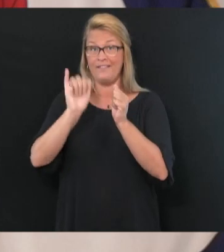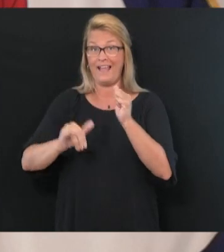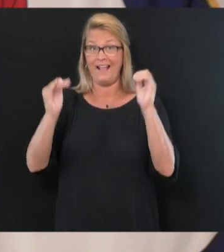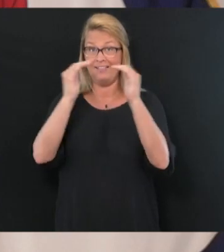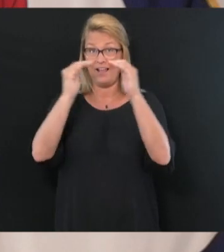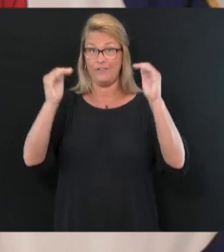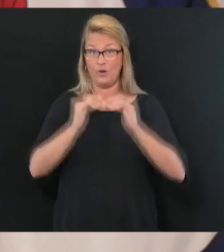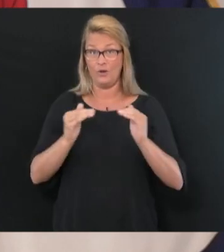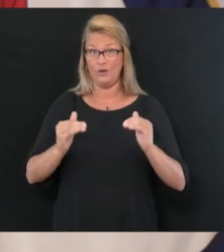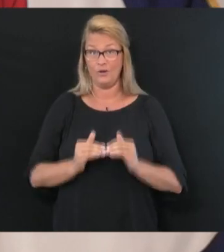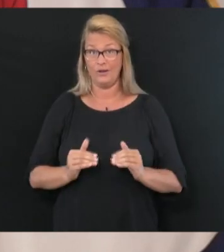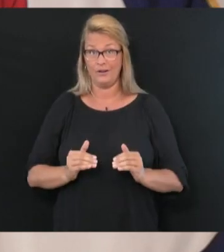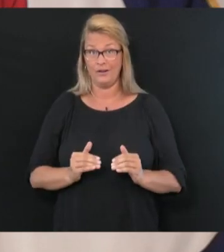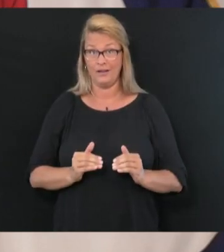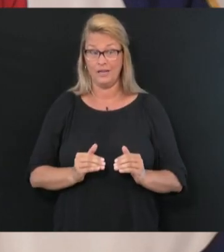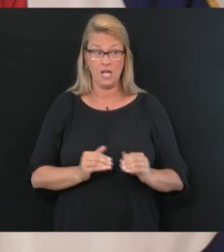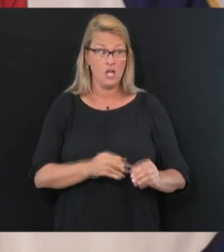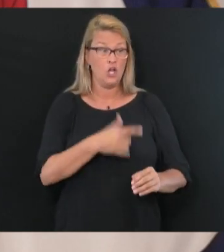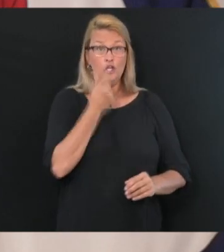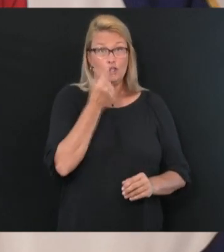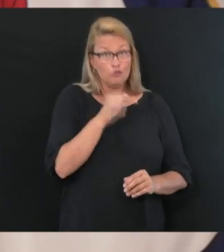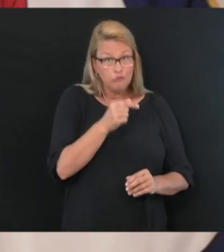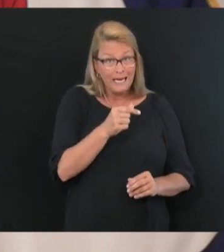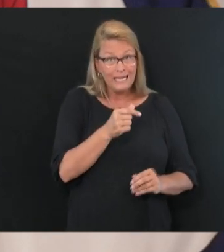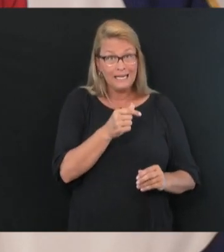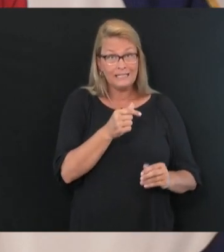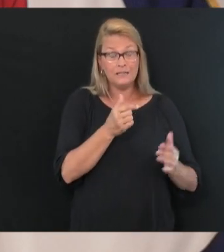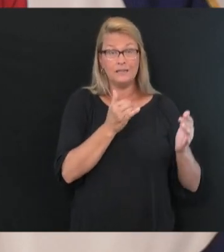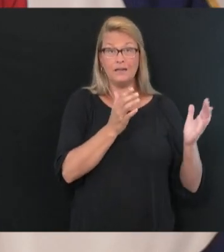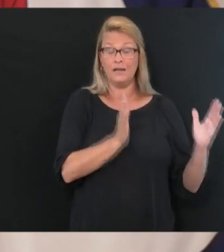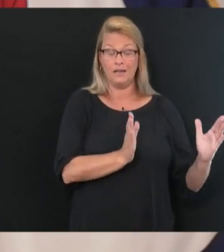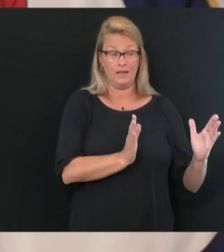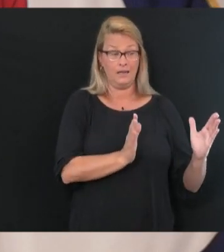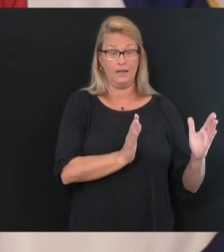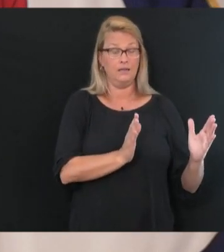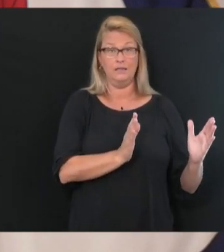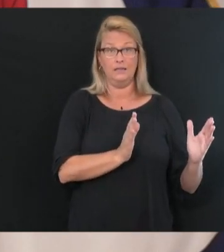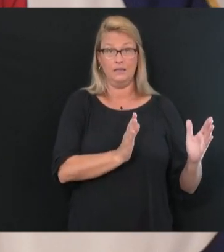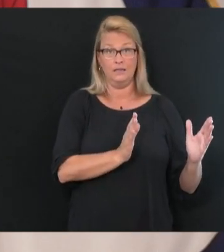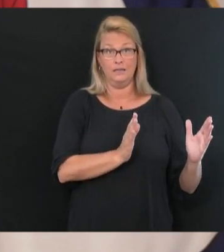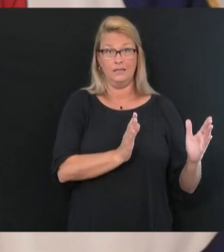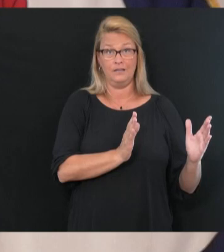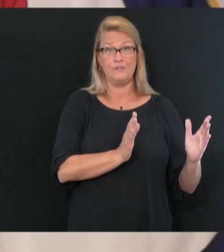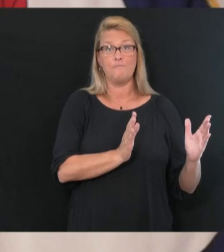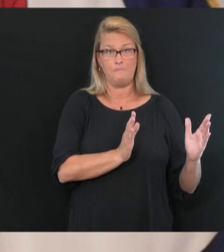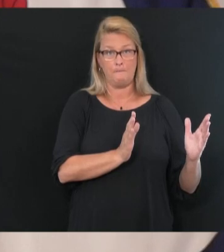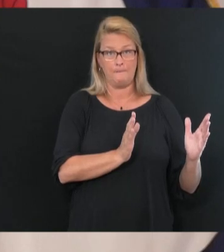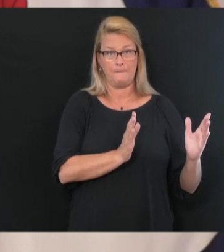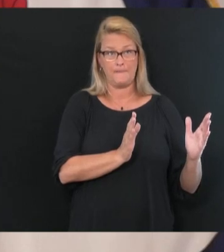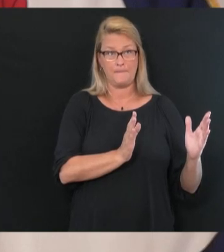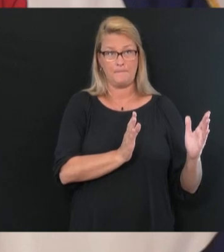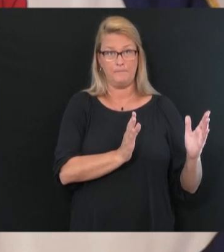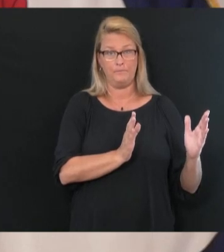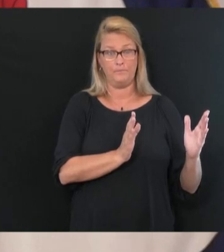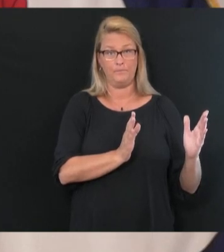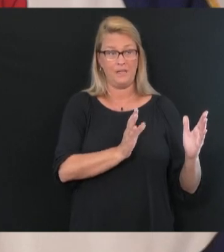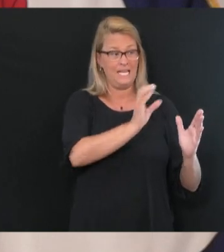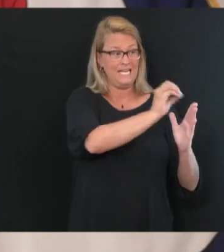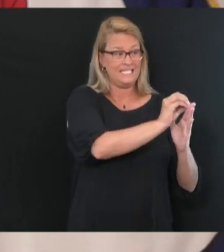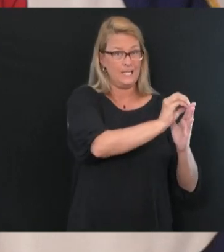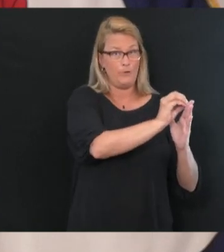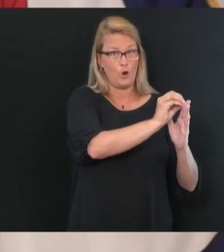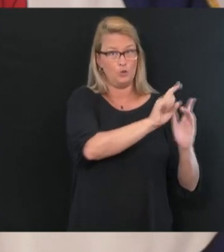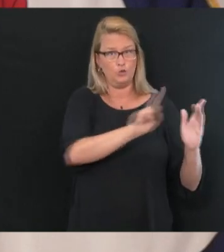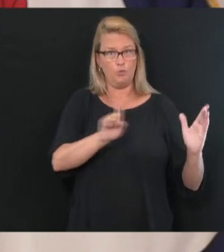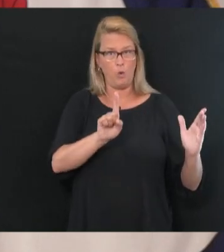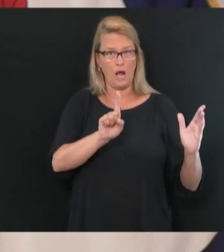one, and that is the green. And what we're going to do on the Harvard model is they had 0 to